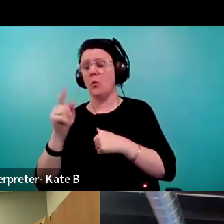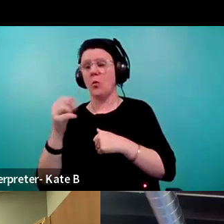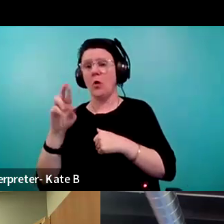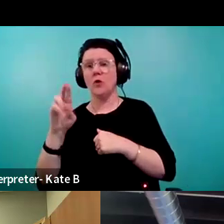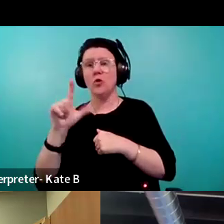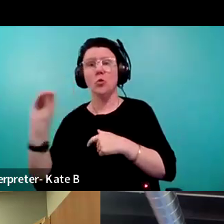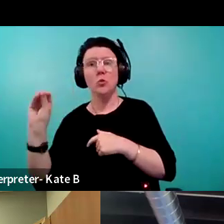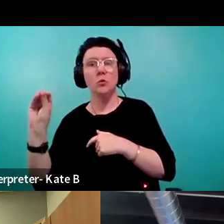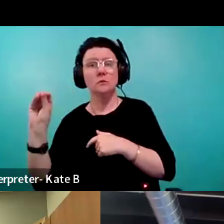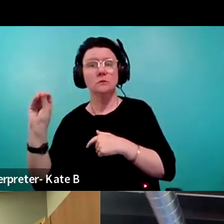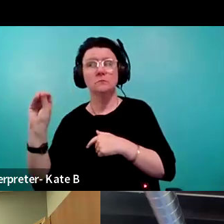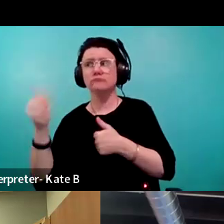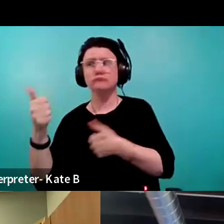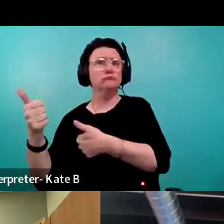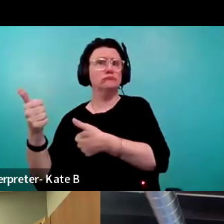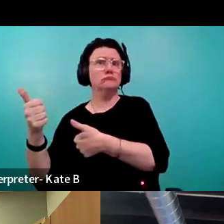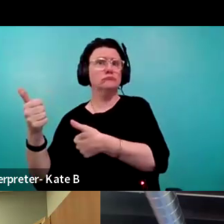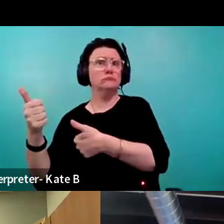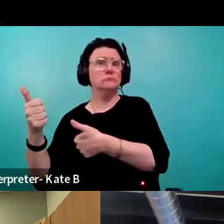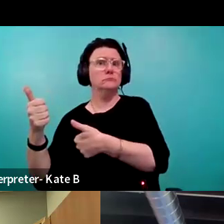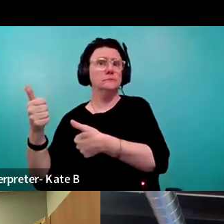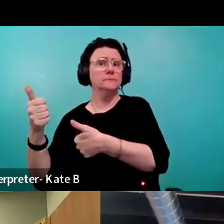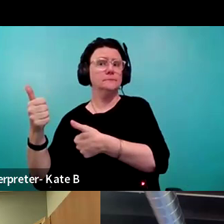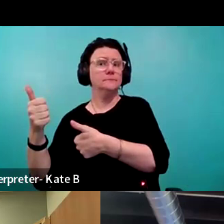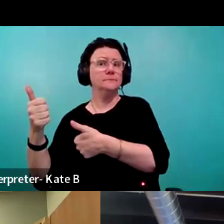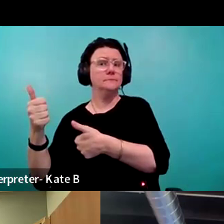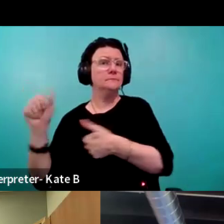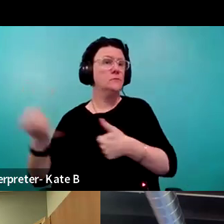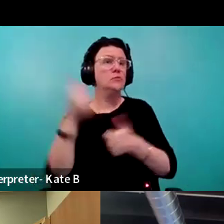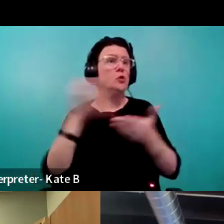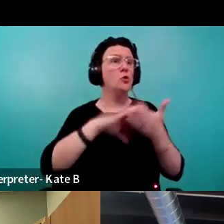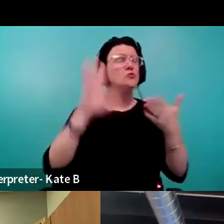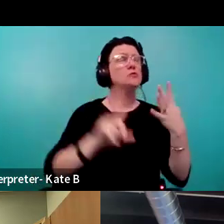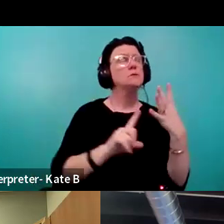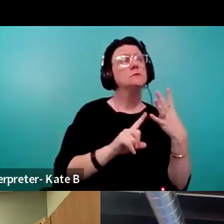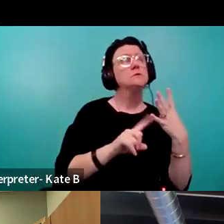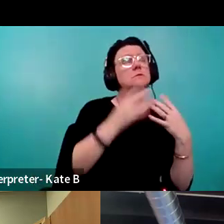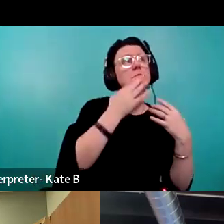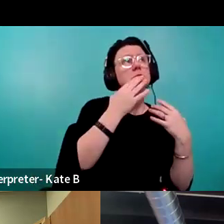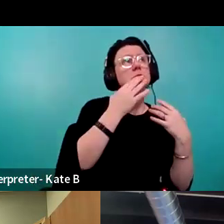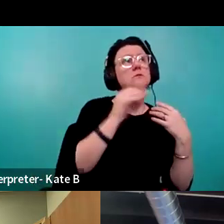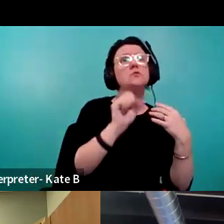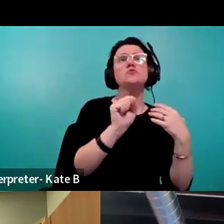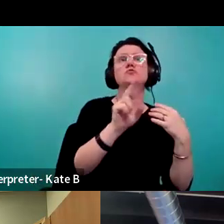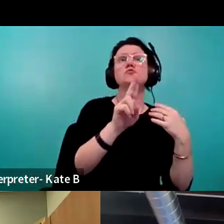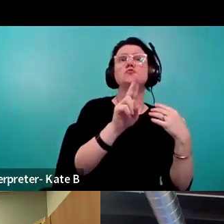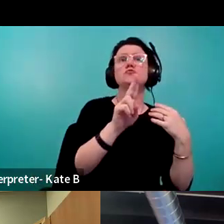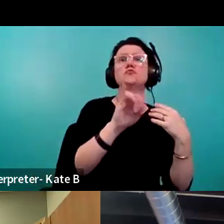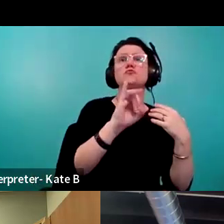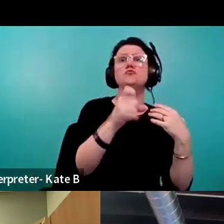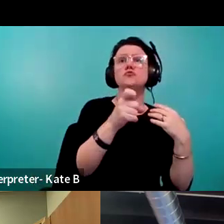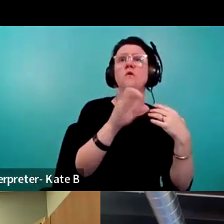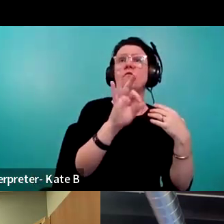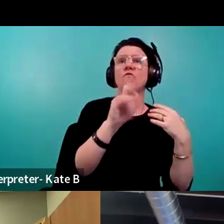District and doing well. And another student is in Sioux Falls District as a